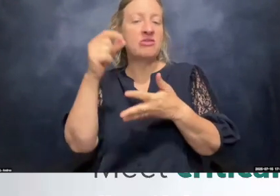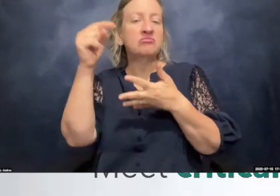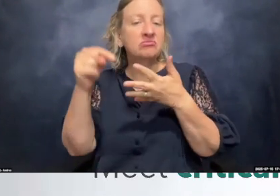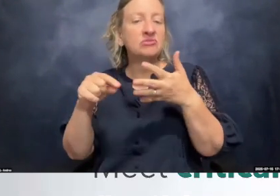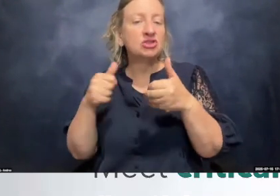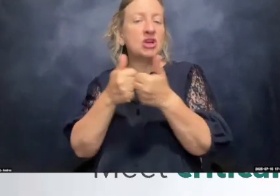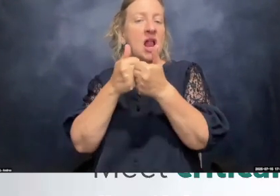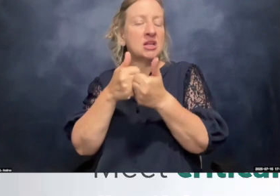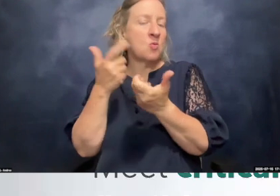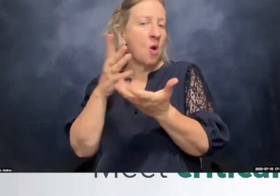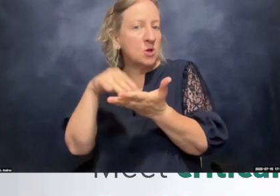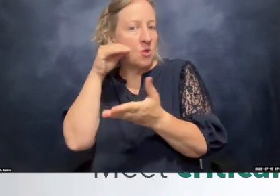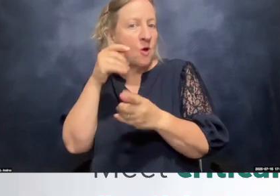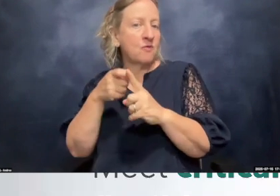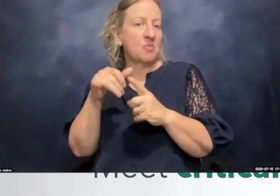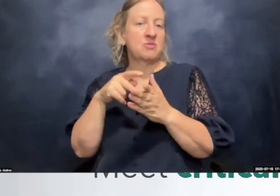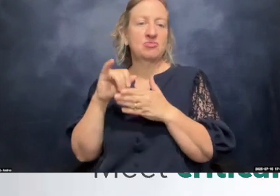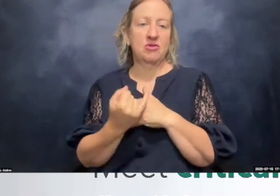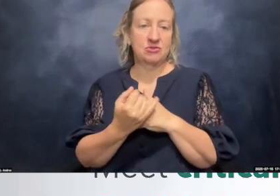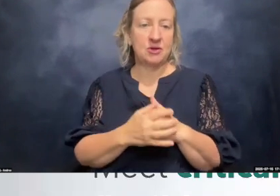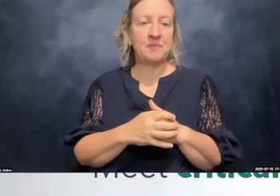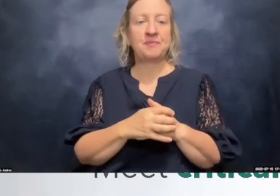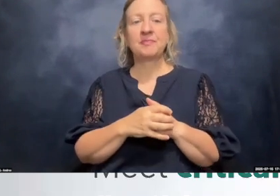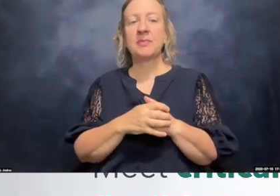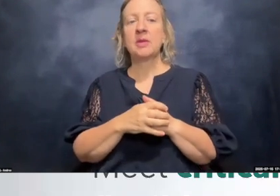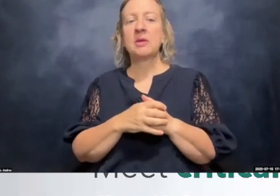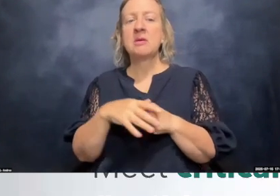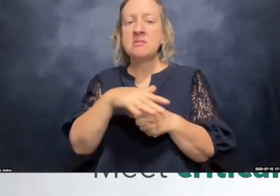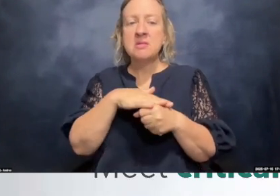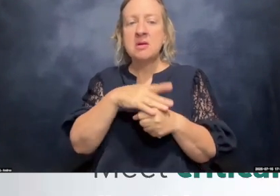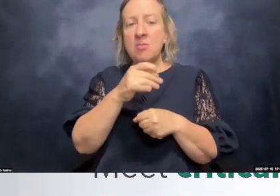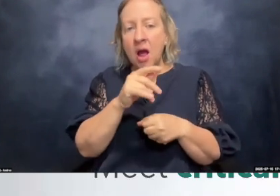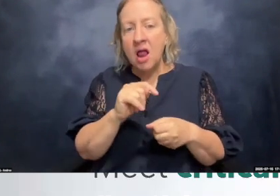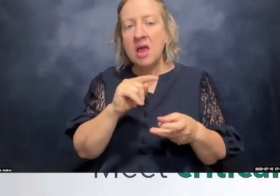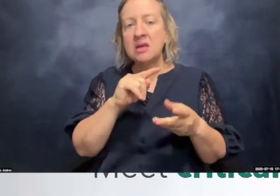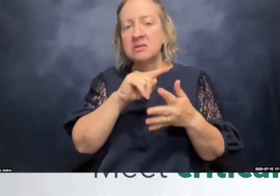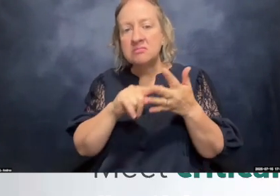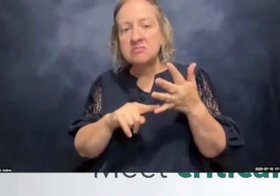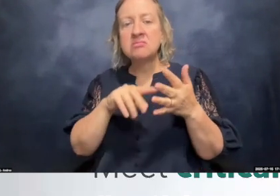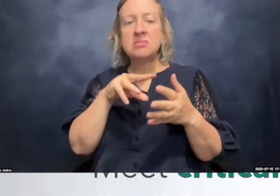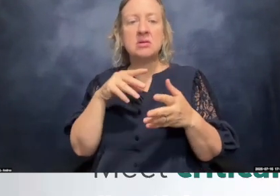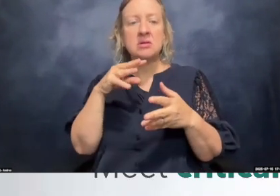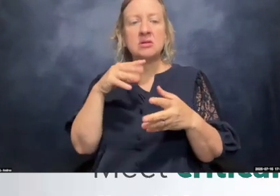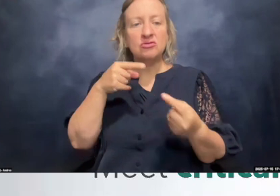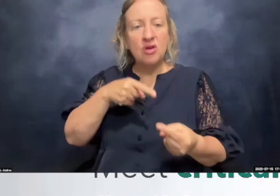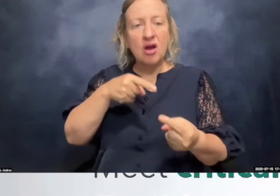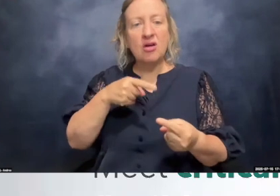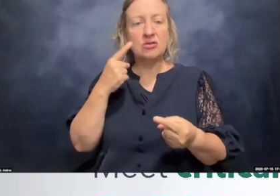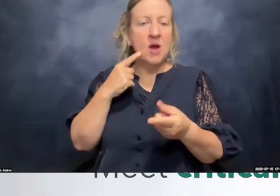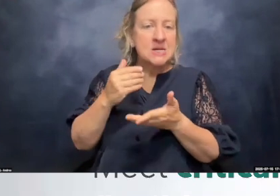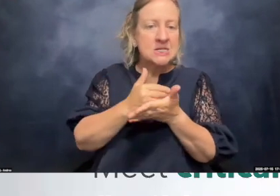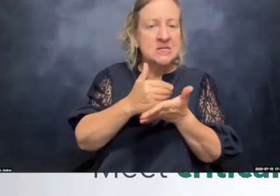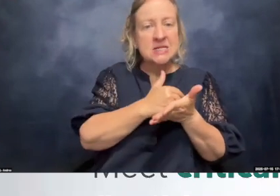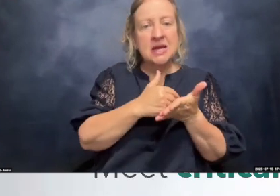pilots, this touched on car share operators' struggle to generate revenue to cover capital and operating costs. If